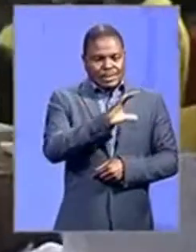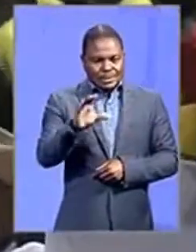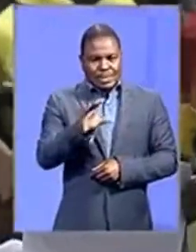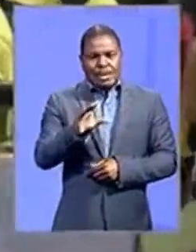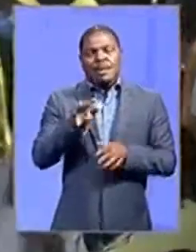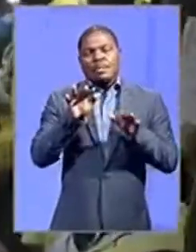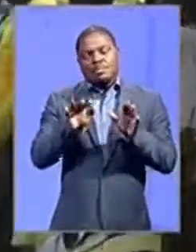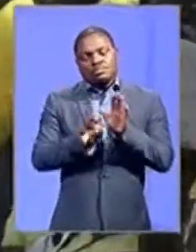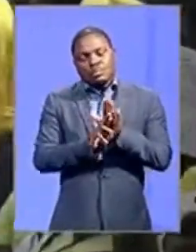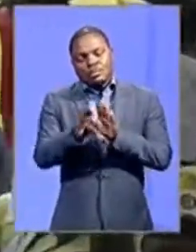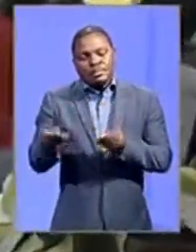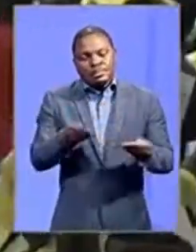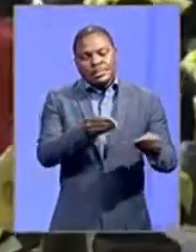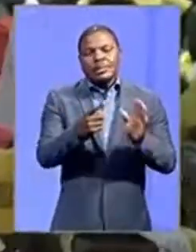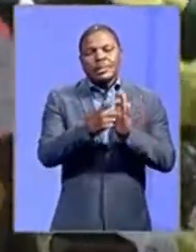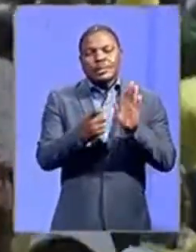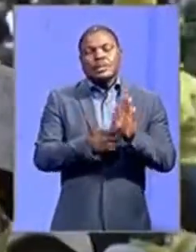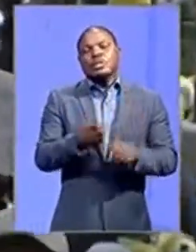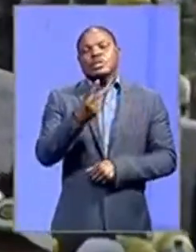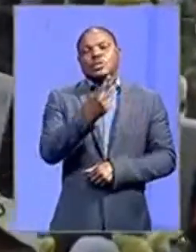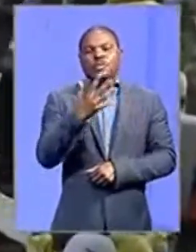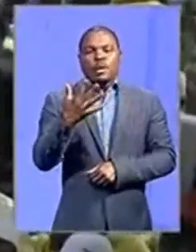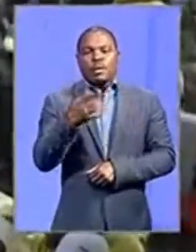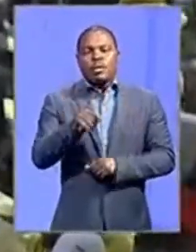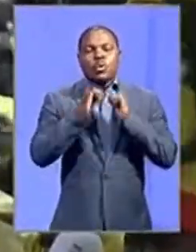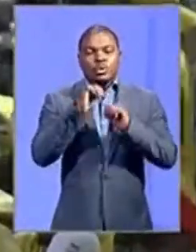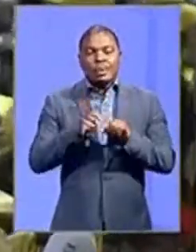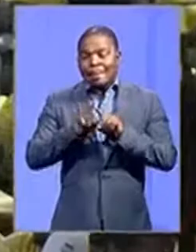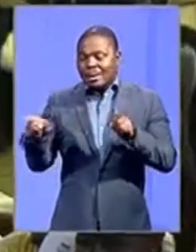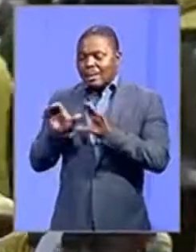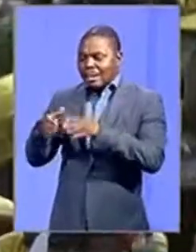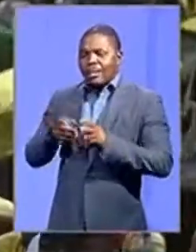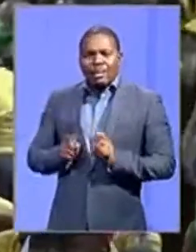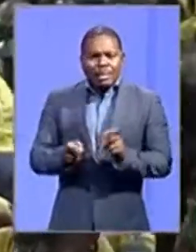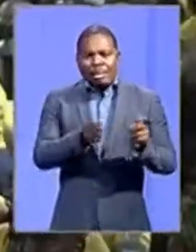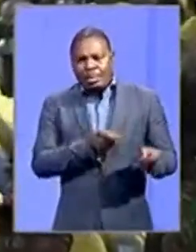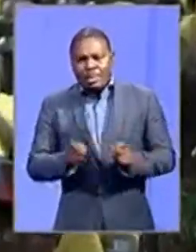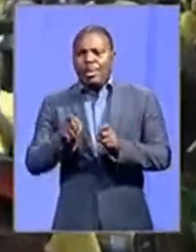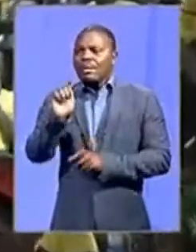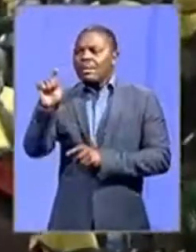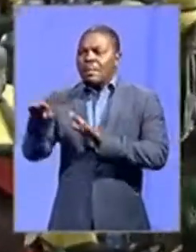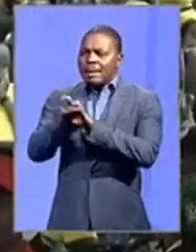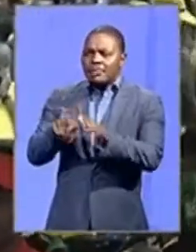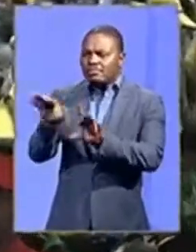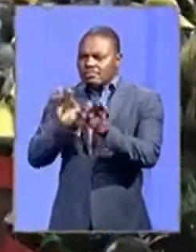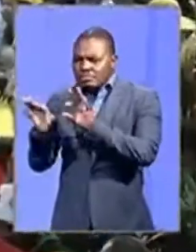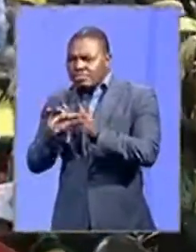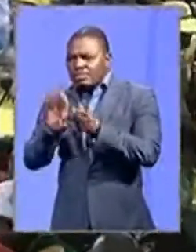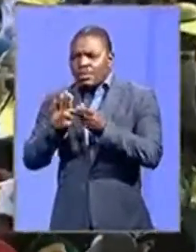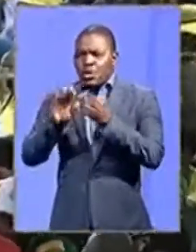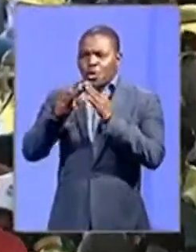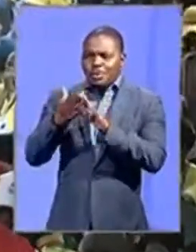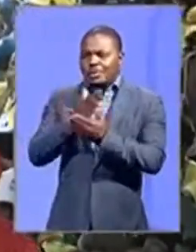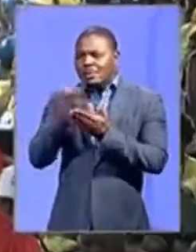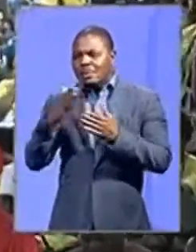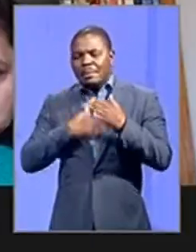phatwe a le 25. Lekoko le ne la tshwanela ke go potlakisa go siamisa makala a maloko le baagi ba ba sa